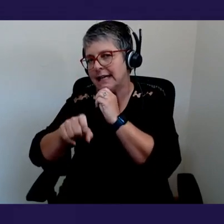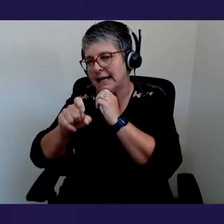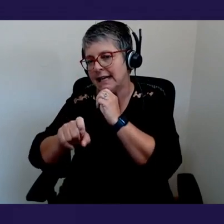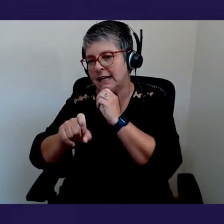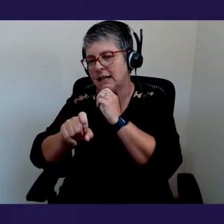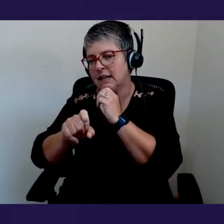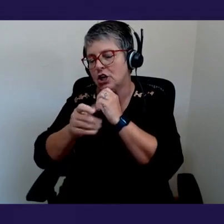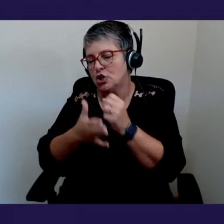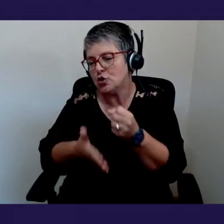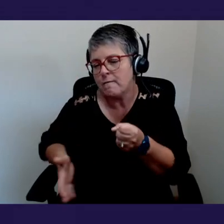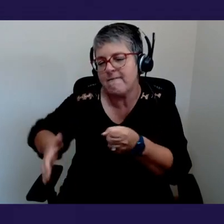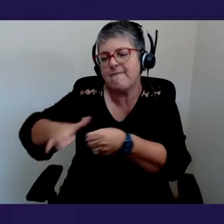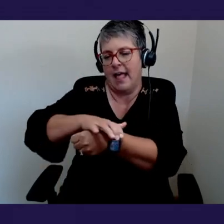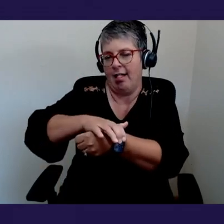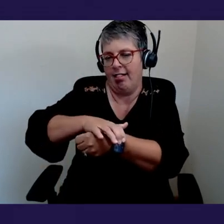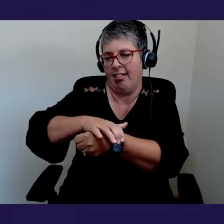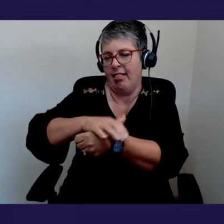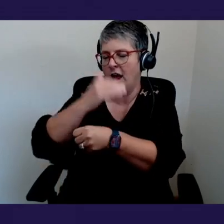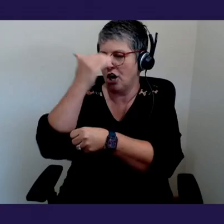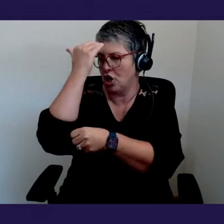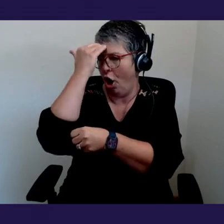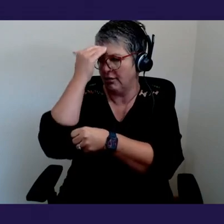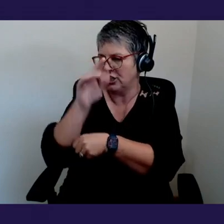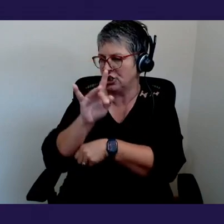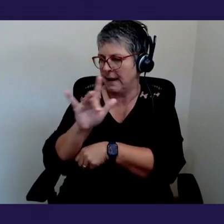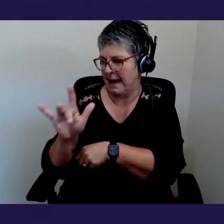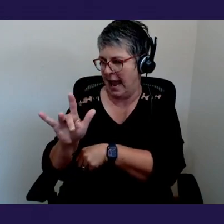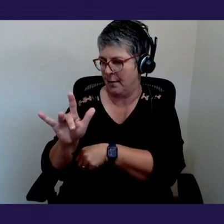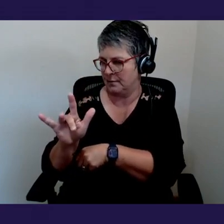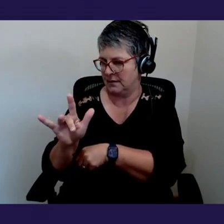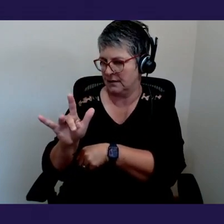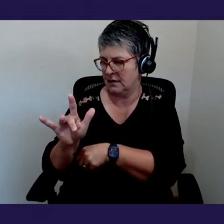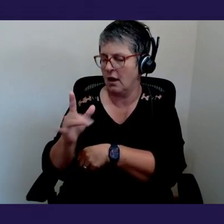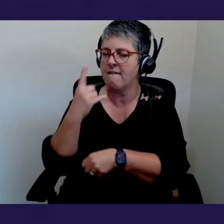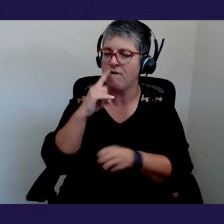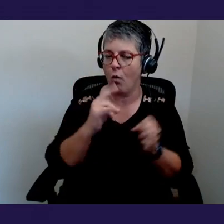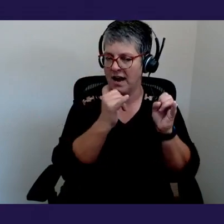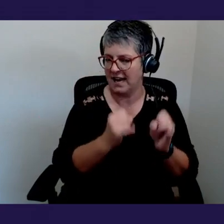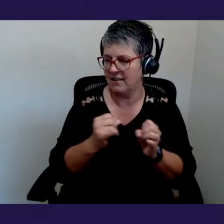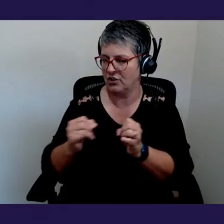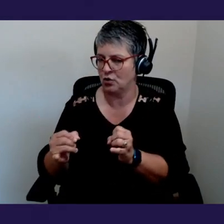gaps in the area of environmental or individual level intervention.